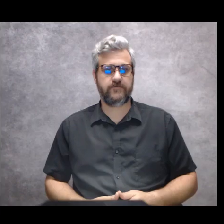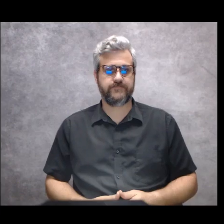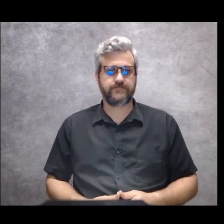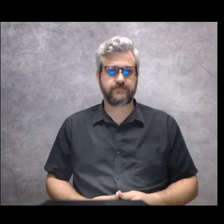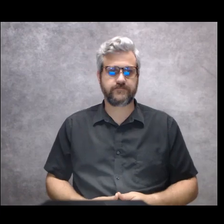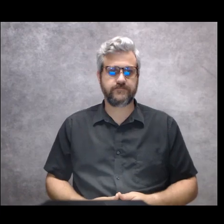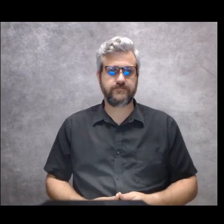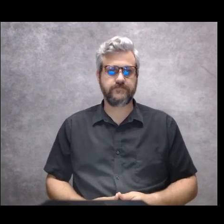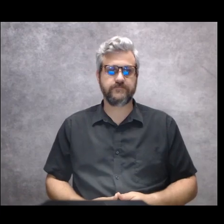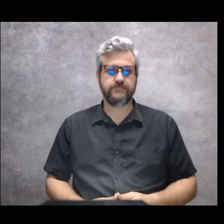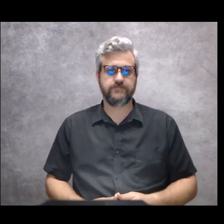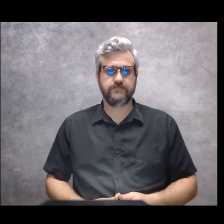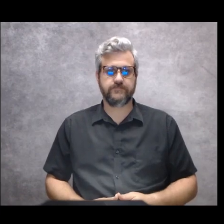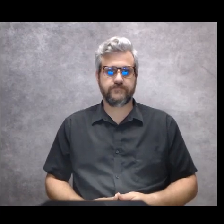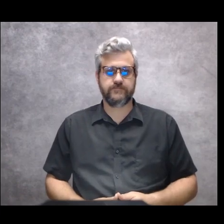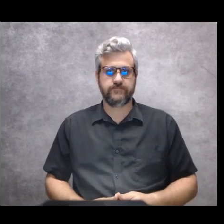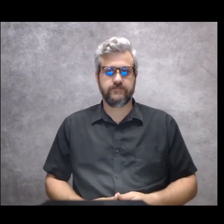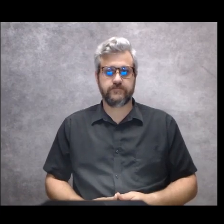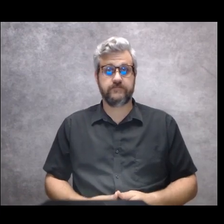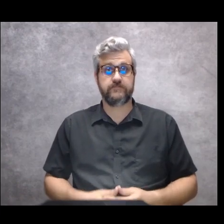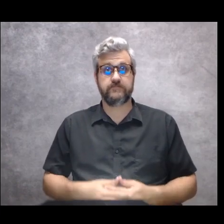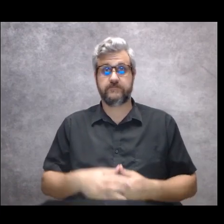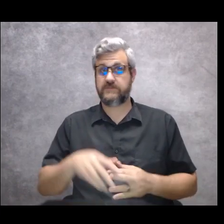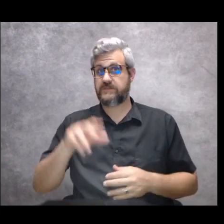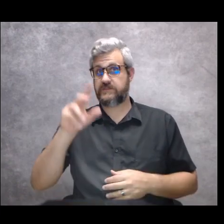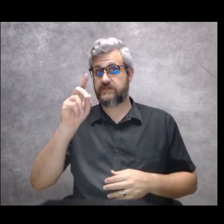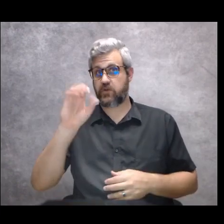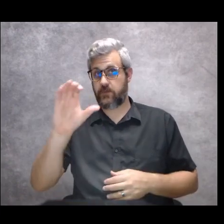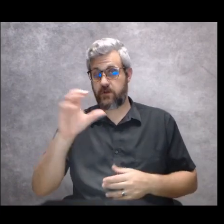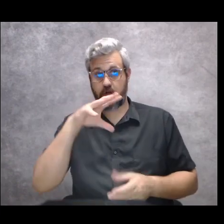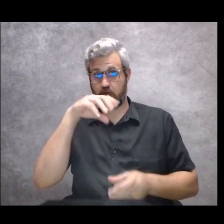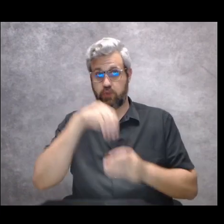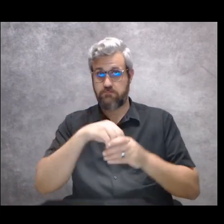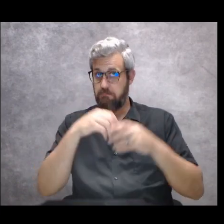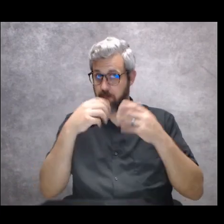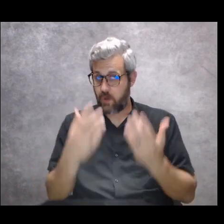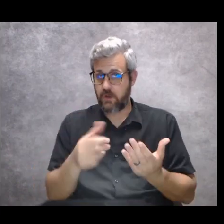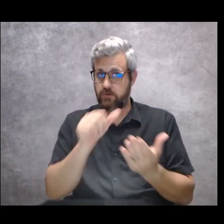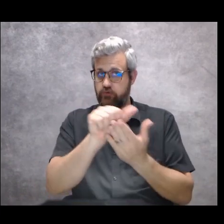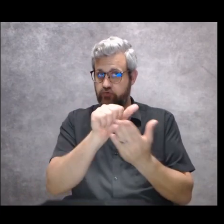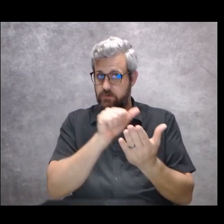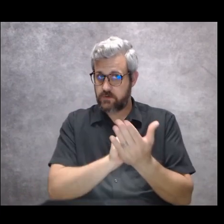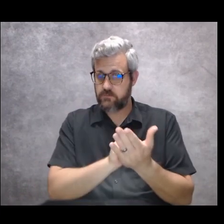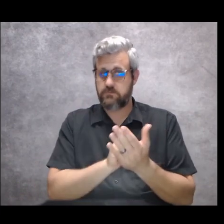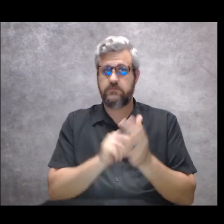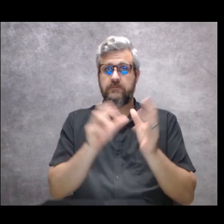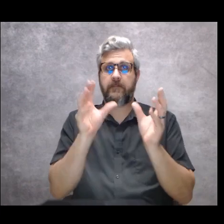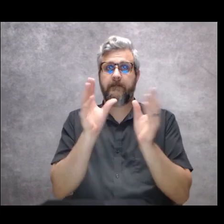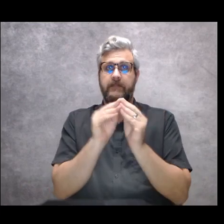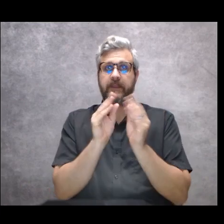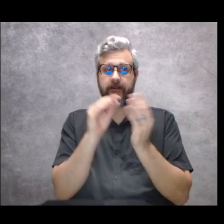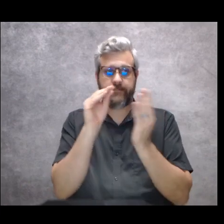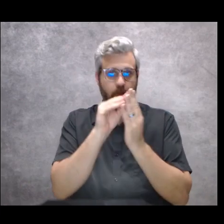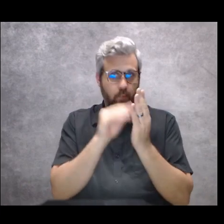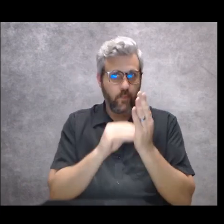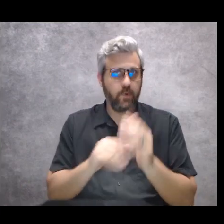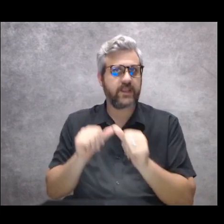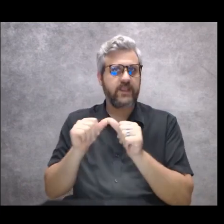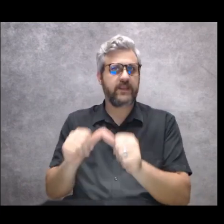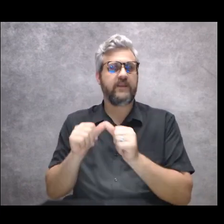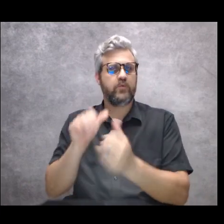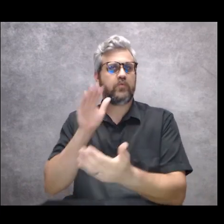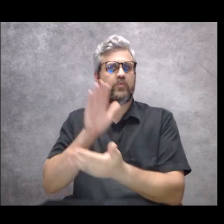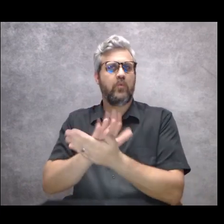Documentation could include agendas, meeting notes, continuous school improvement plans, and continuous district